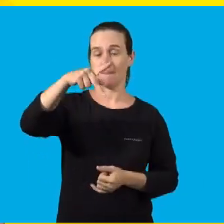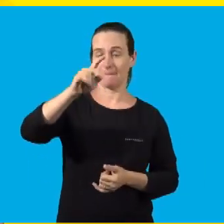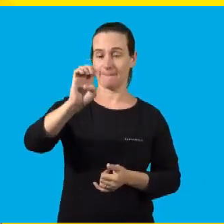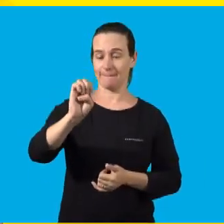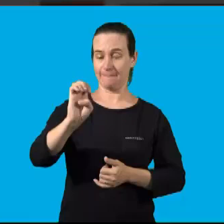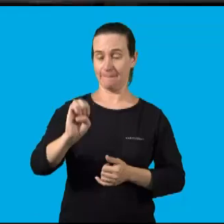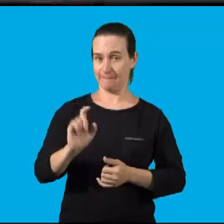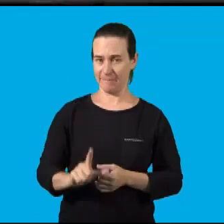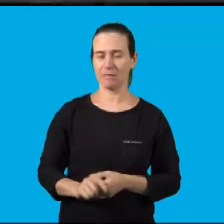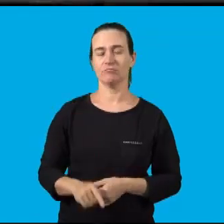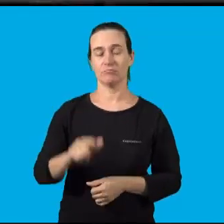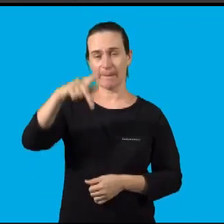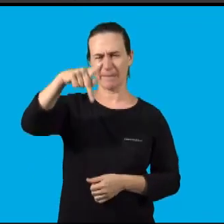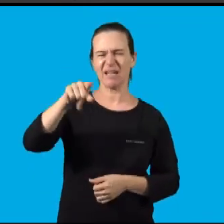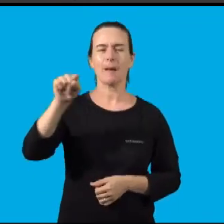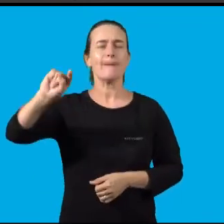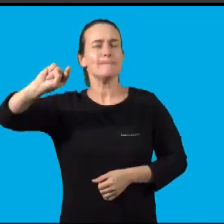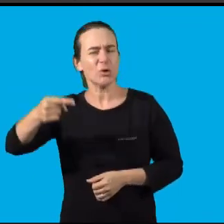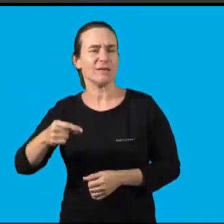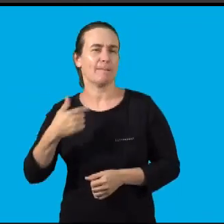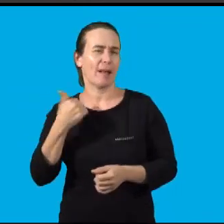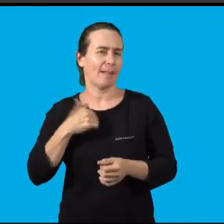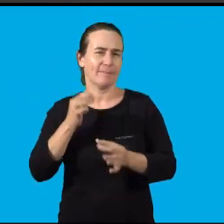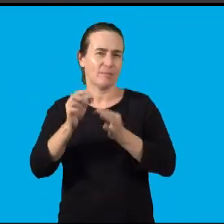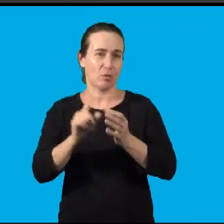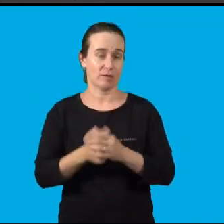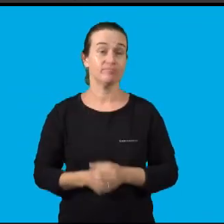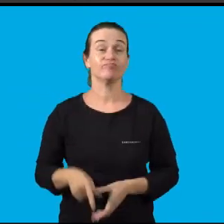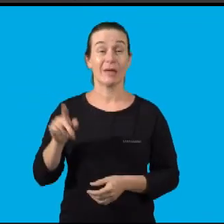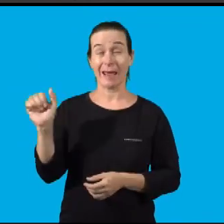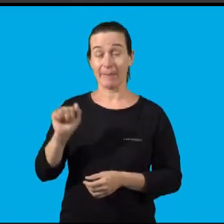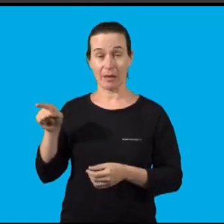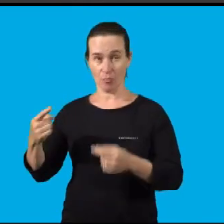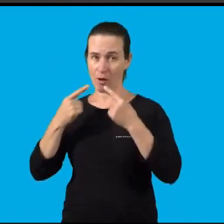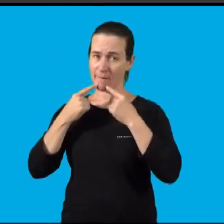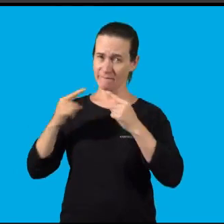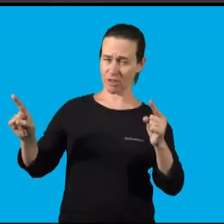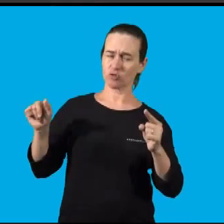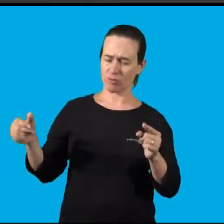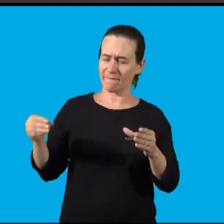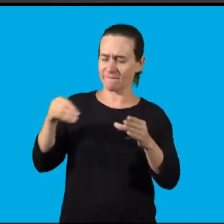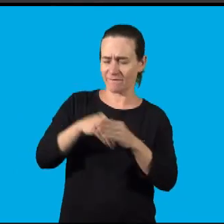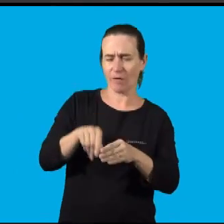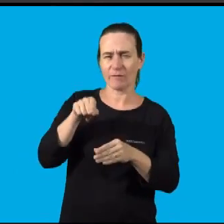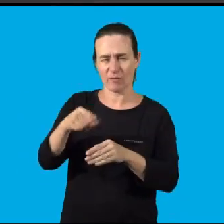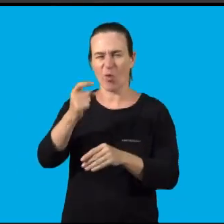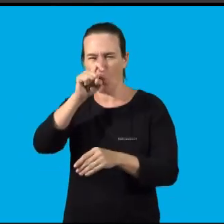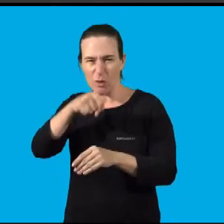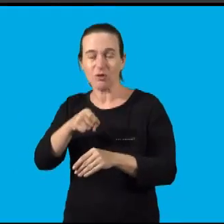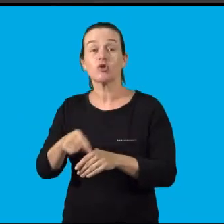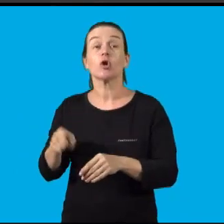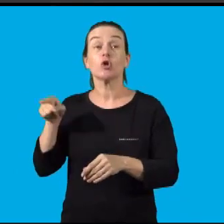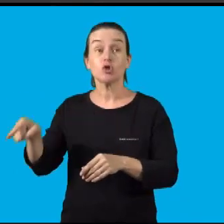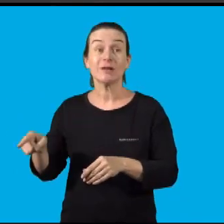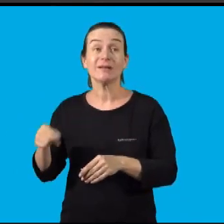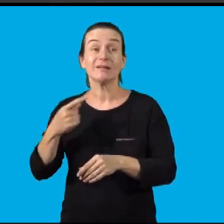again. The point. Abigail's confession of her involvement in witchcraft is a ruse that helps her